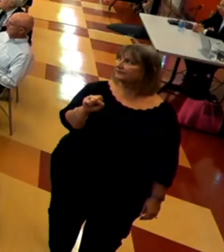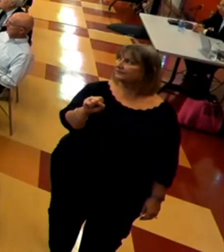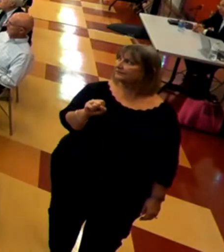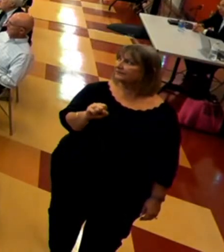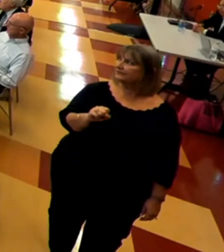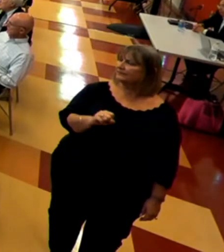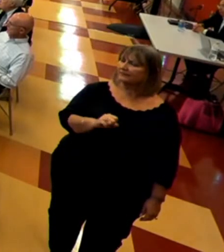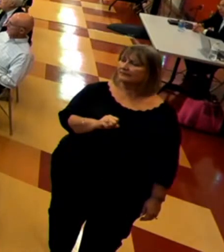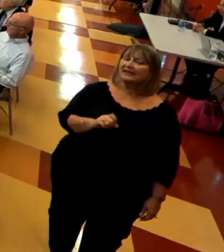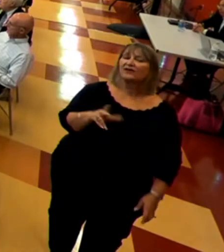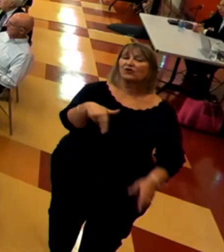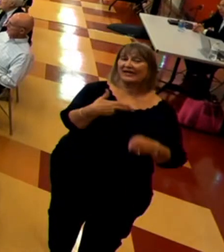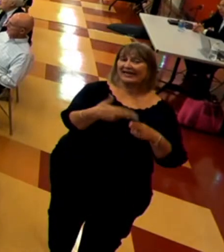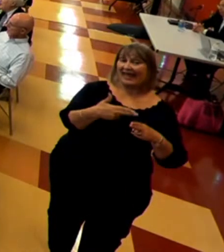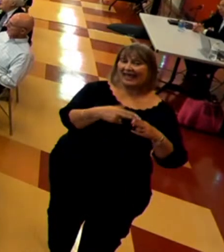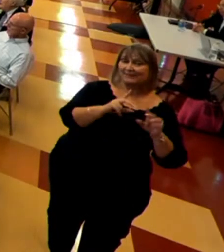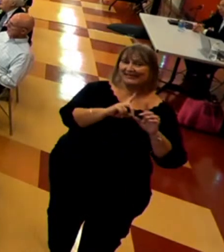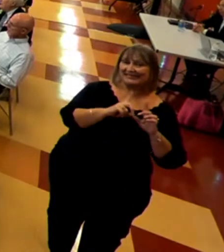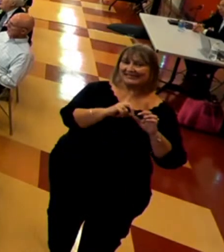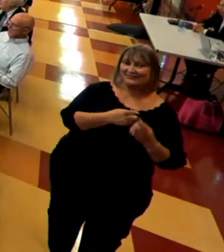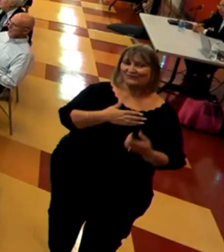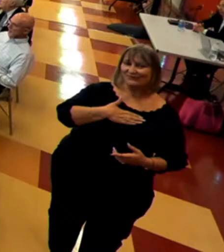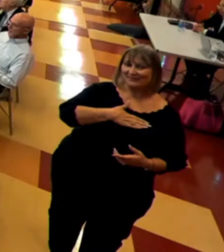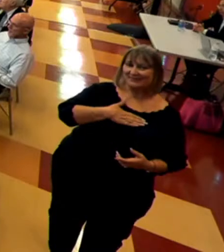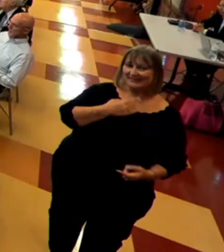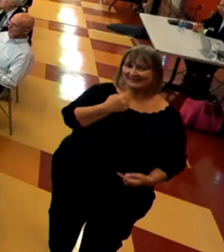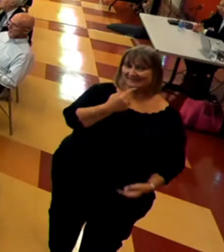Name and district, please.